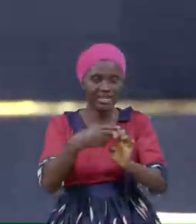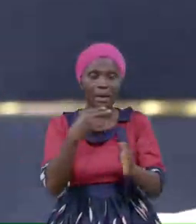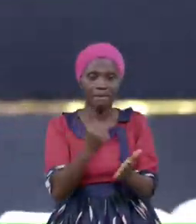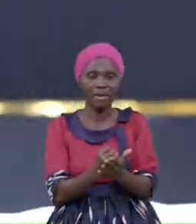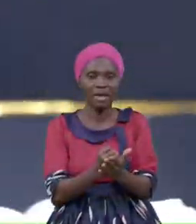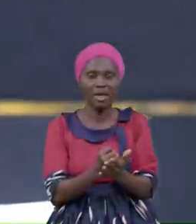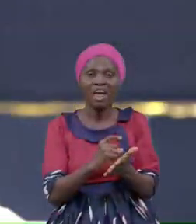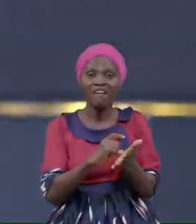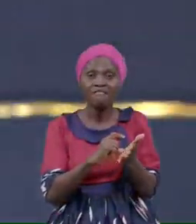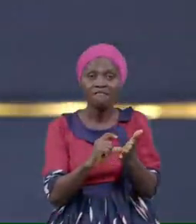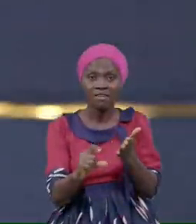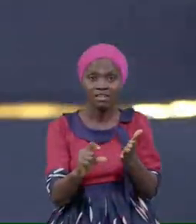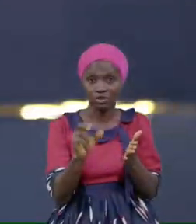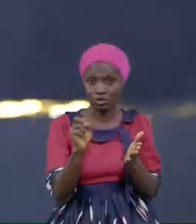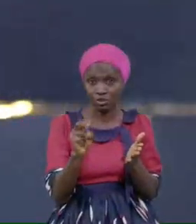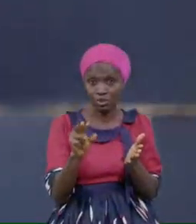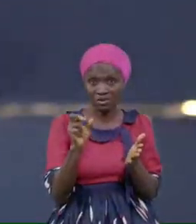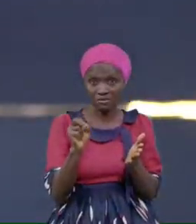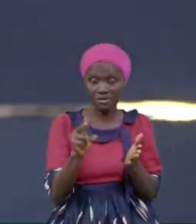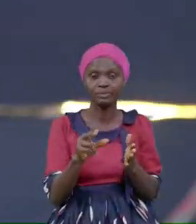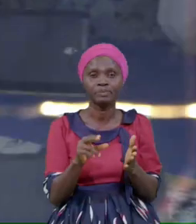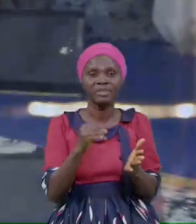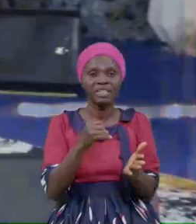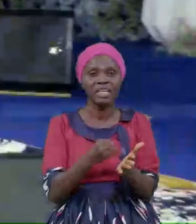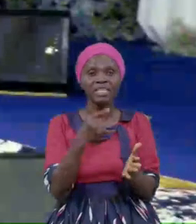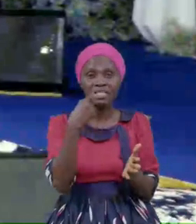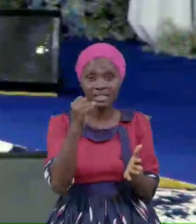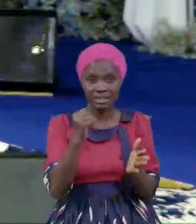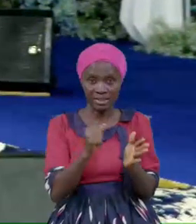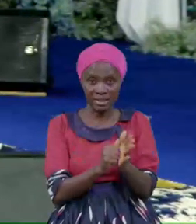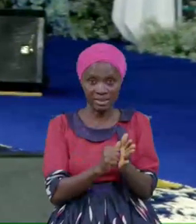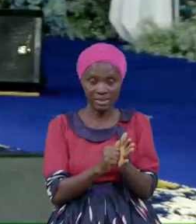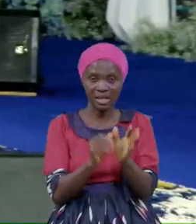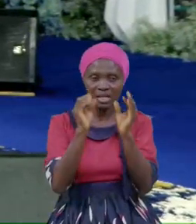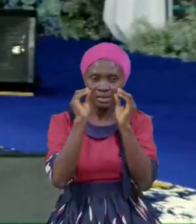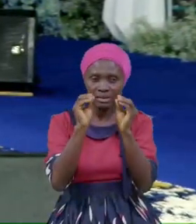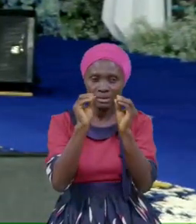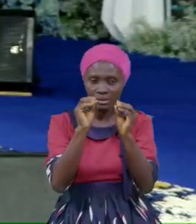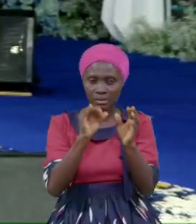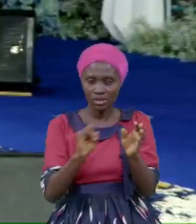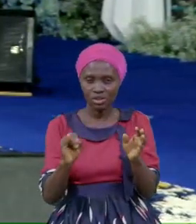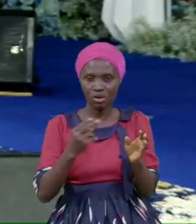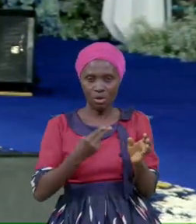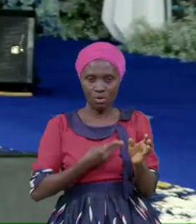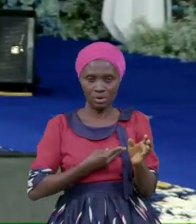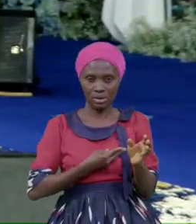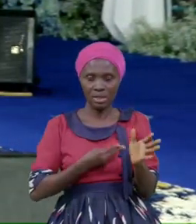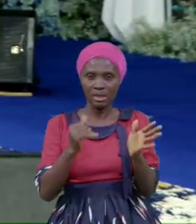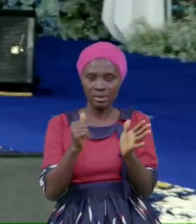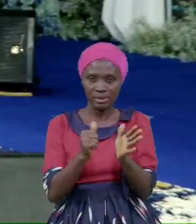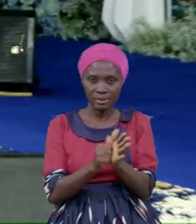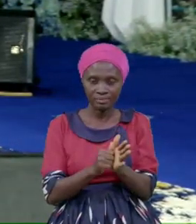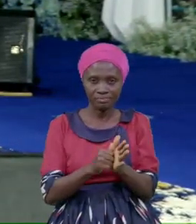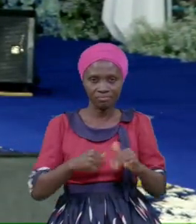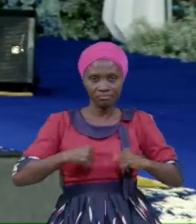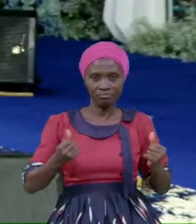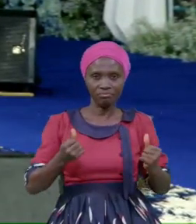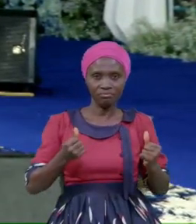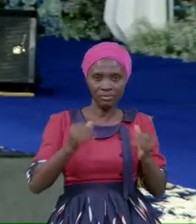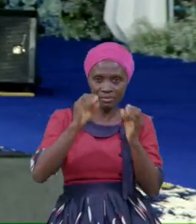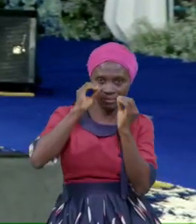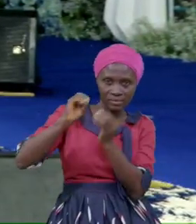In verse 12, it says, teaching us that denying ungodliness and